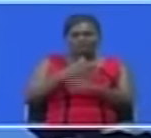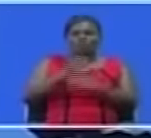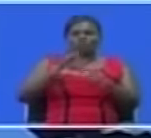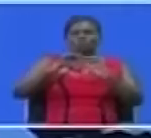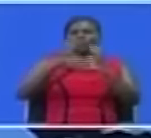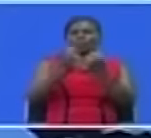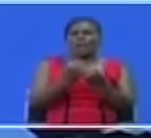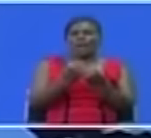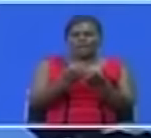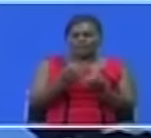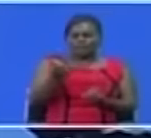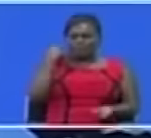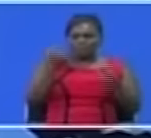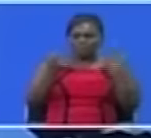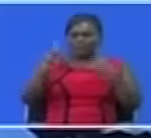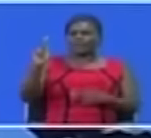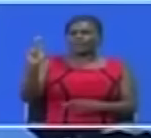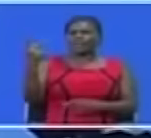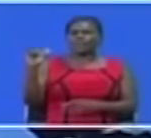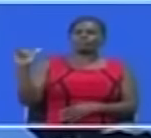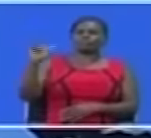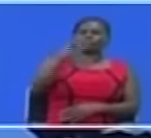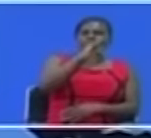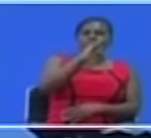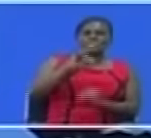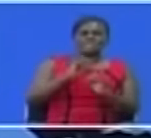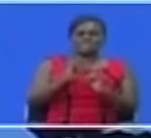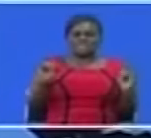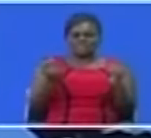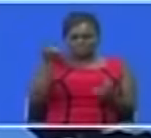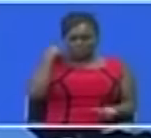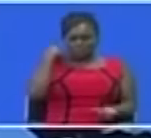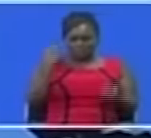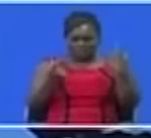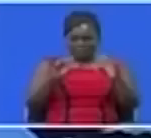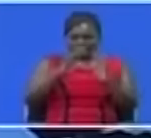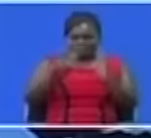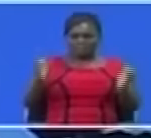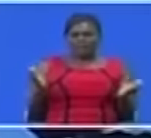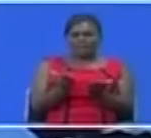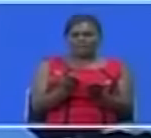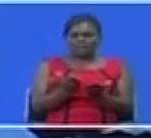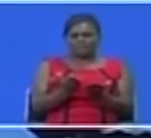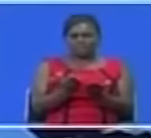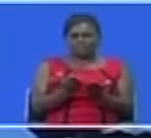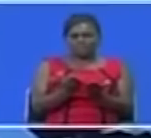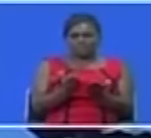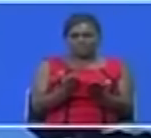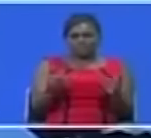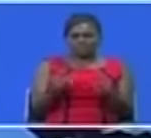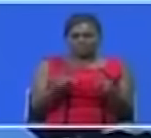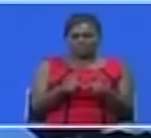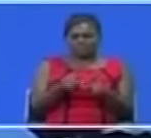across the world. Tea from Kenya is bought and exported as pure Kenyan tea, blended, packaged, loose, or